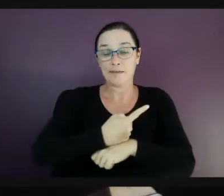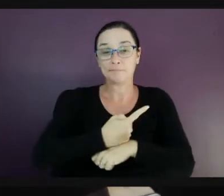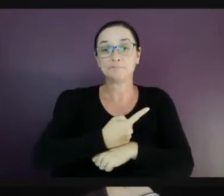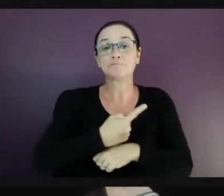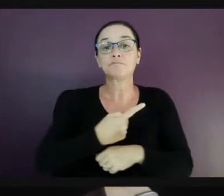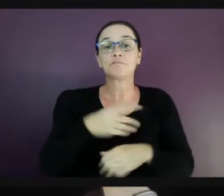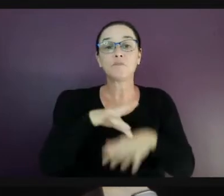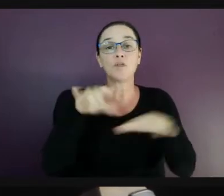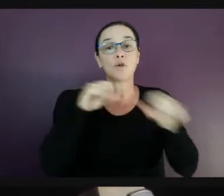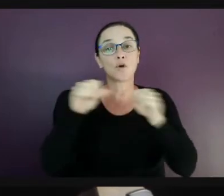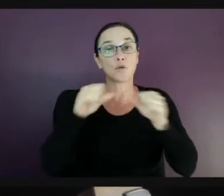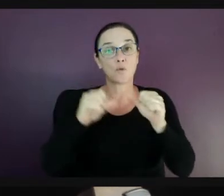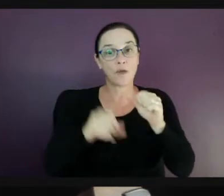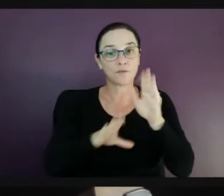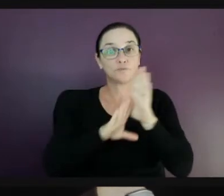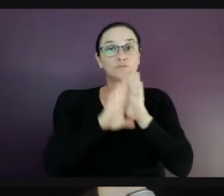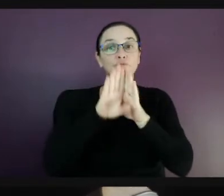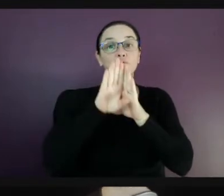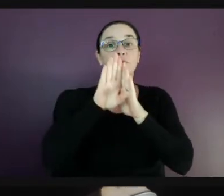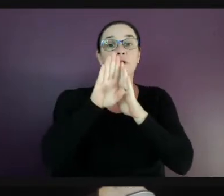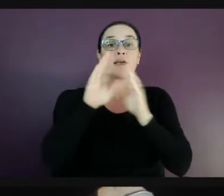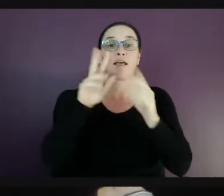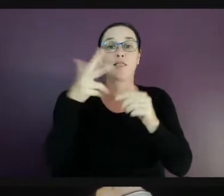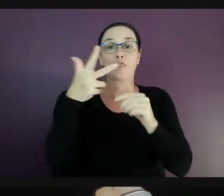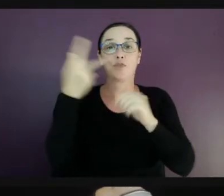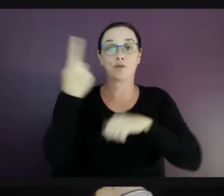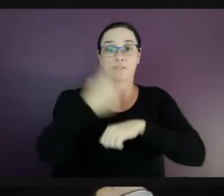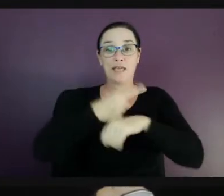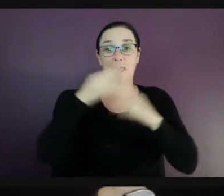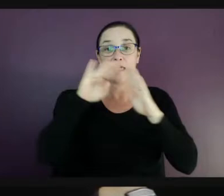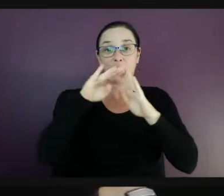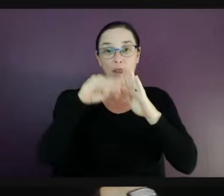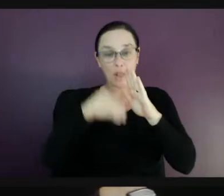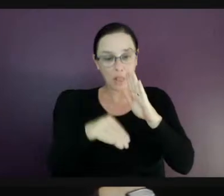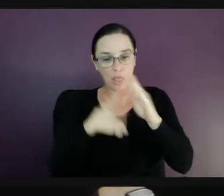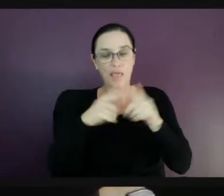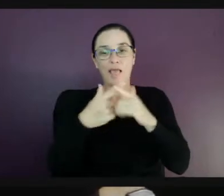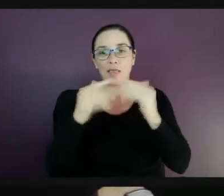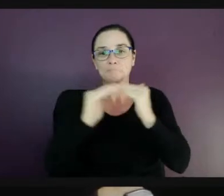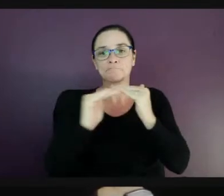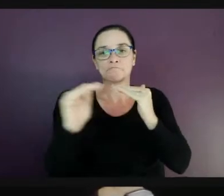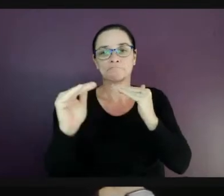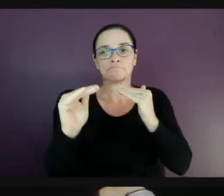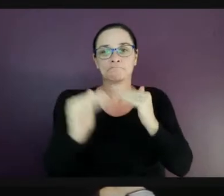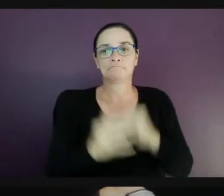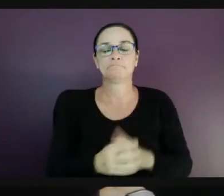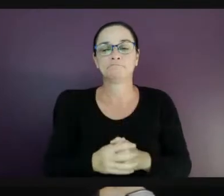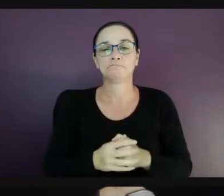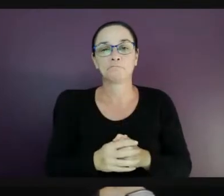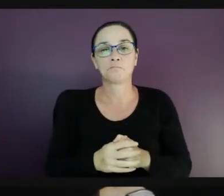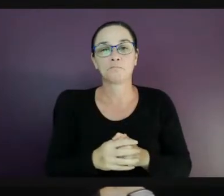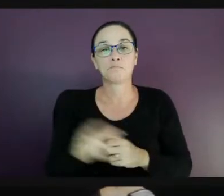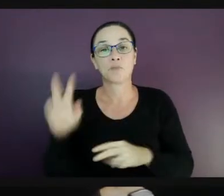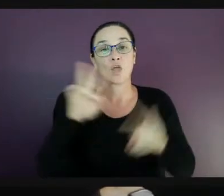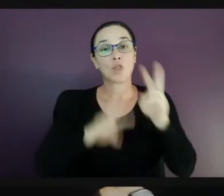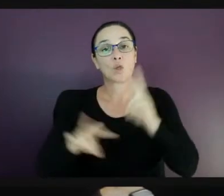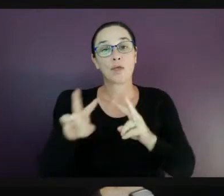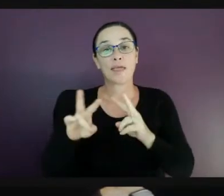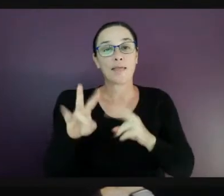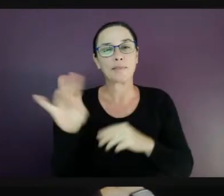bit. The third day they crashed quite a bit, and here they are pretty steady for the last week. Looking at that